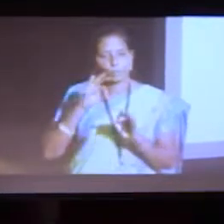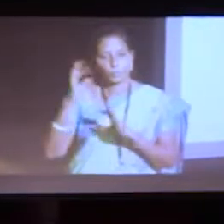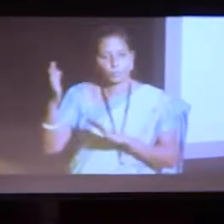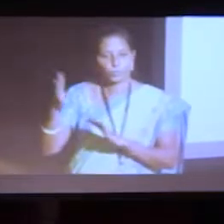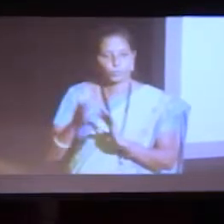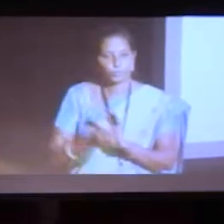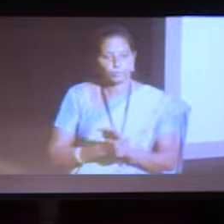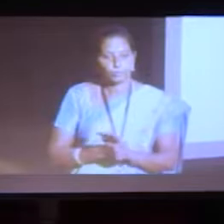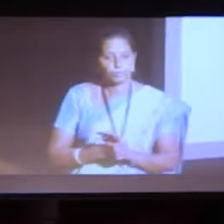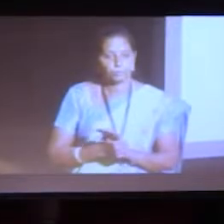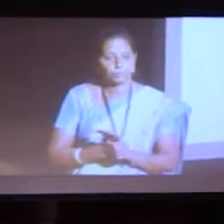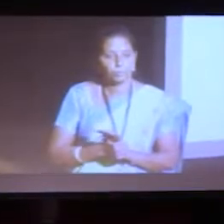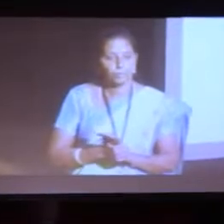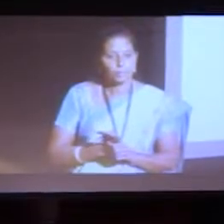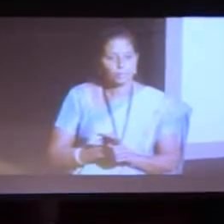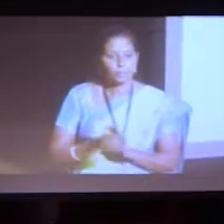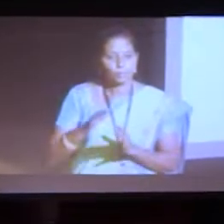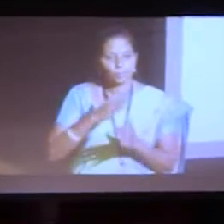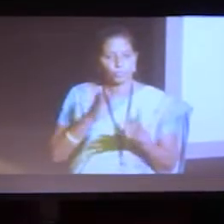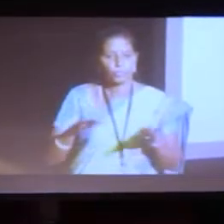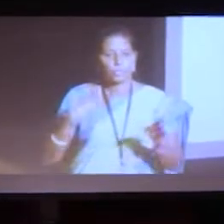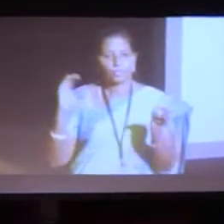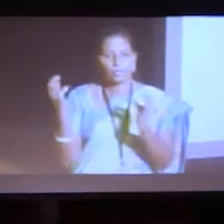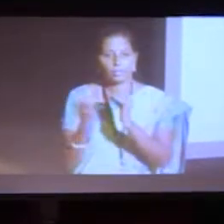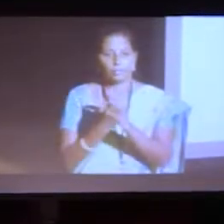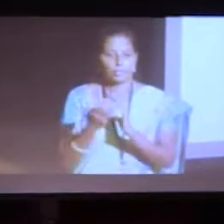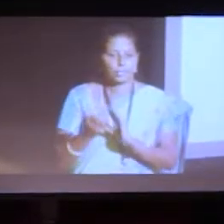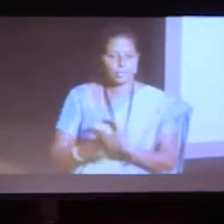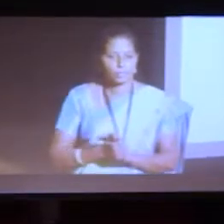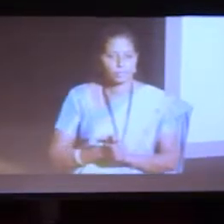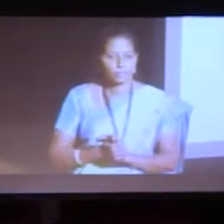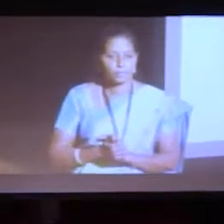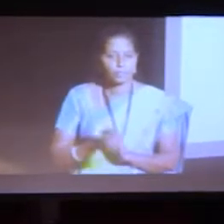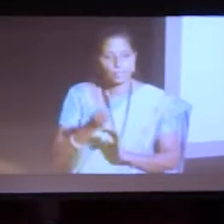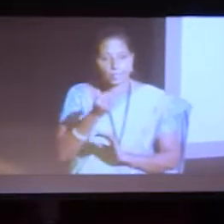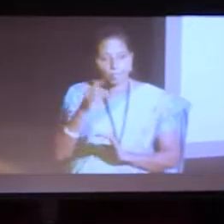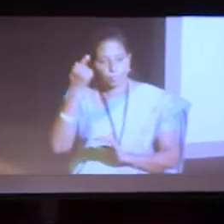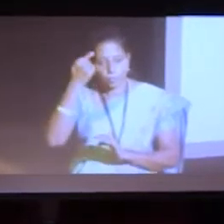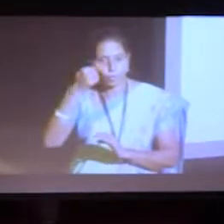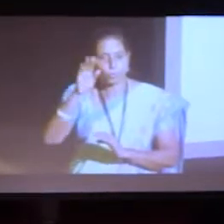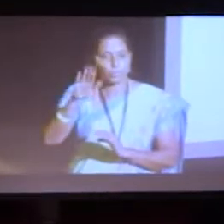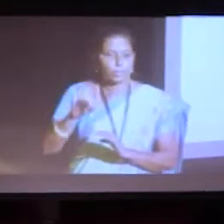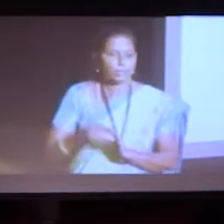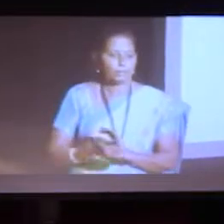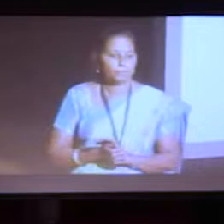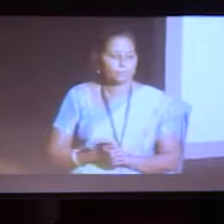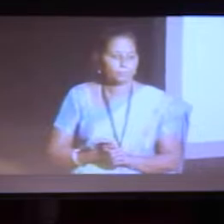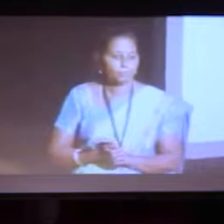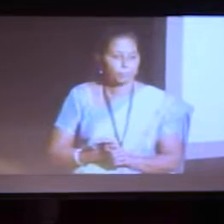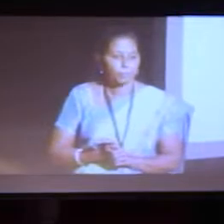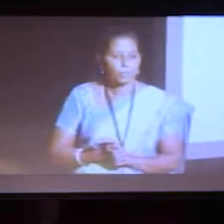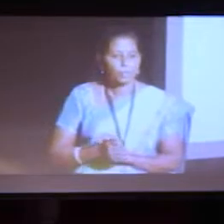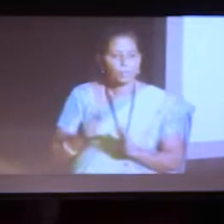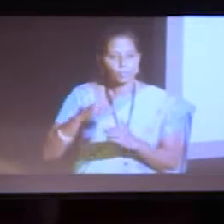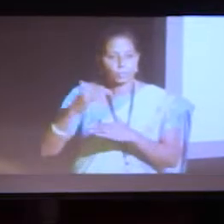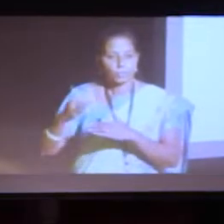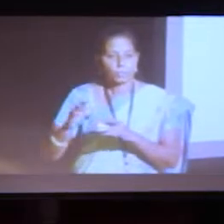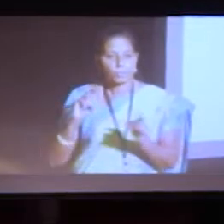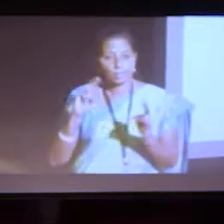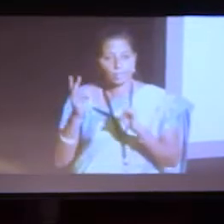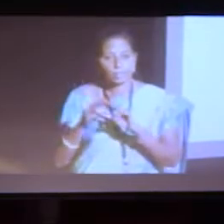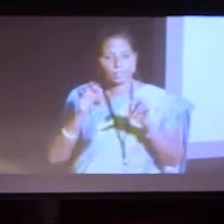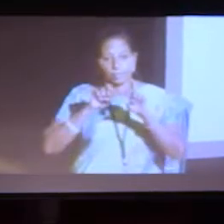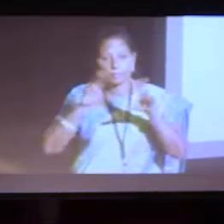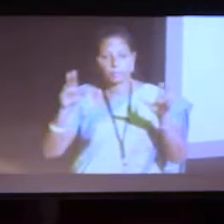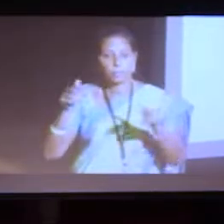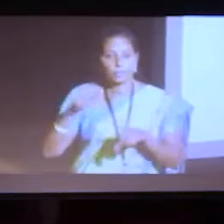which is beautiful, full of fall colors and autumnal air. It's also National